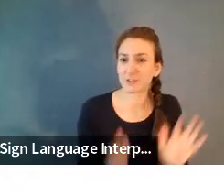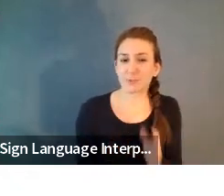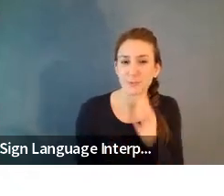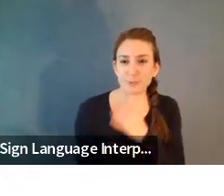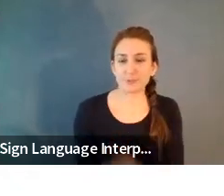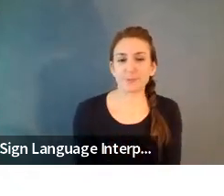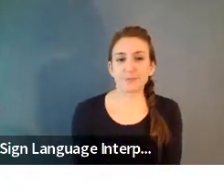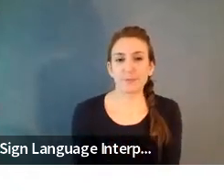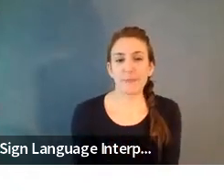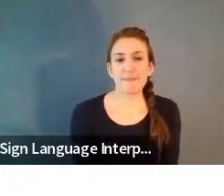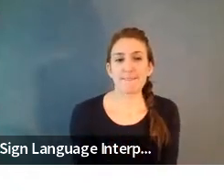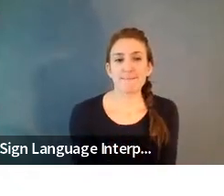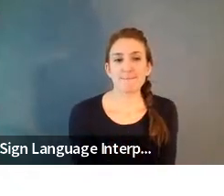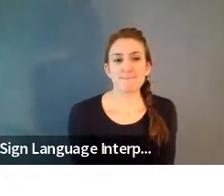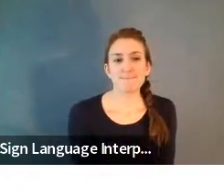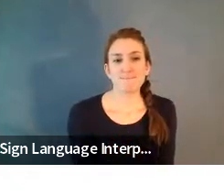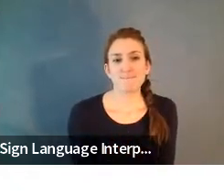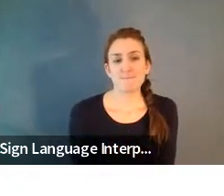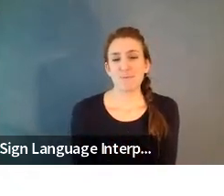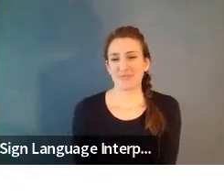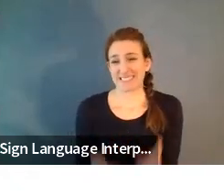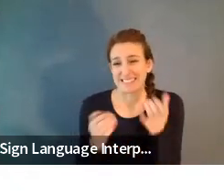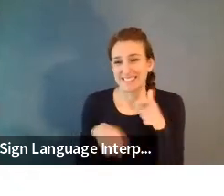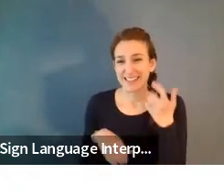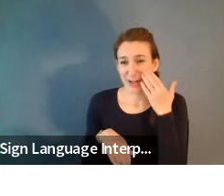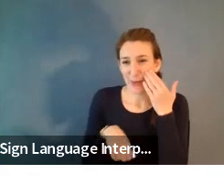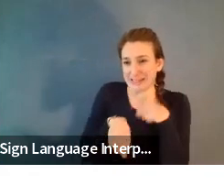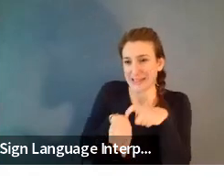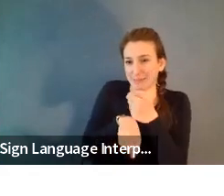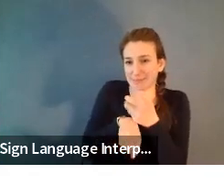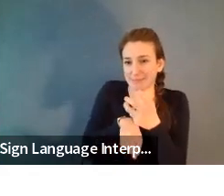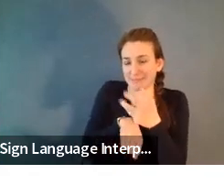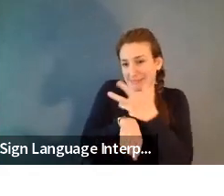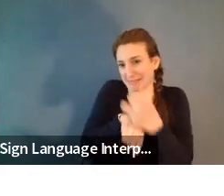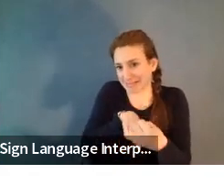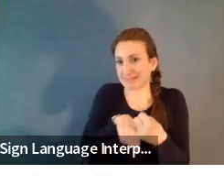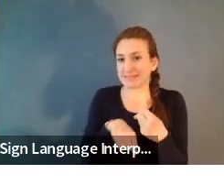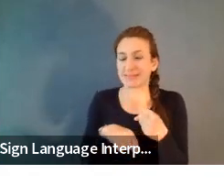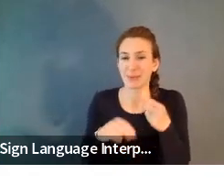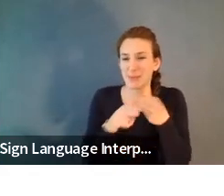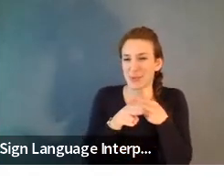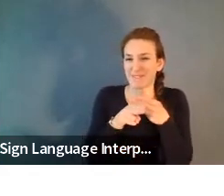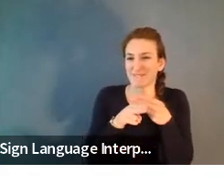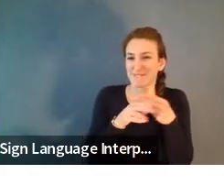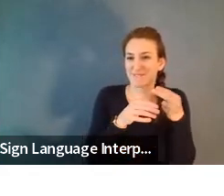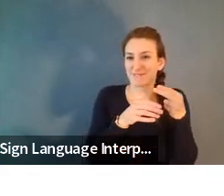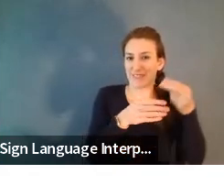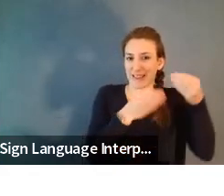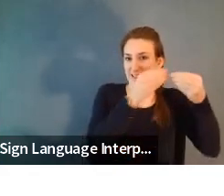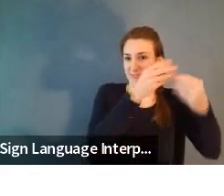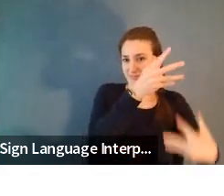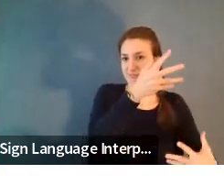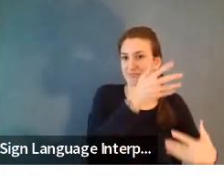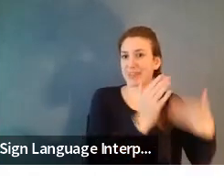So I know we're out of time, but just really quickly, these are just a list of things that you can do if you want to get